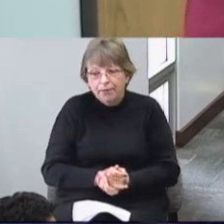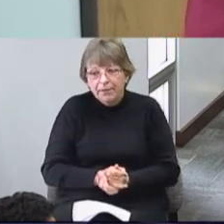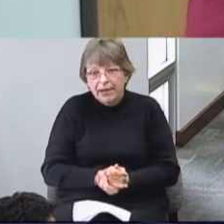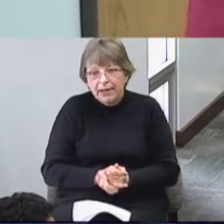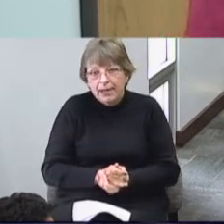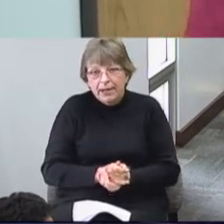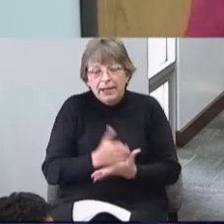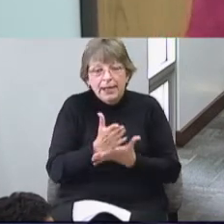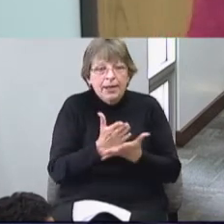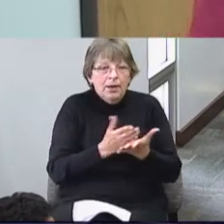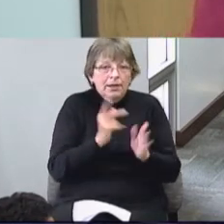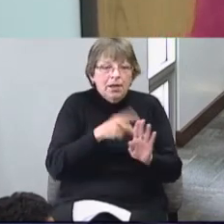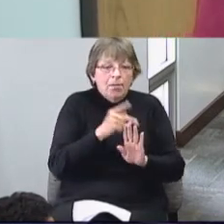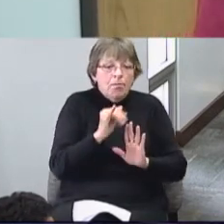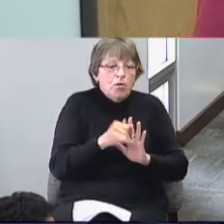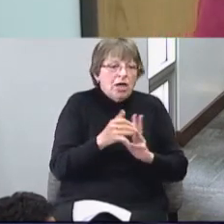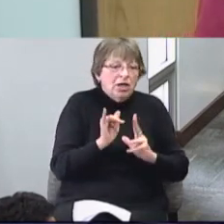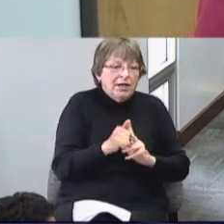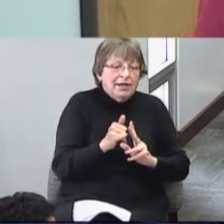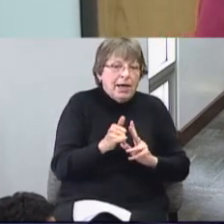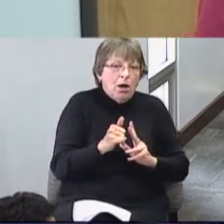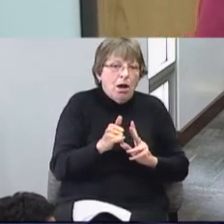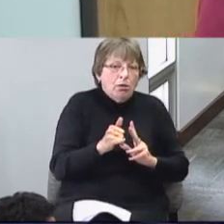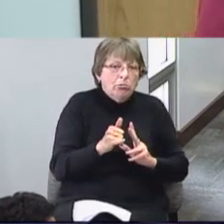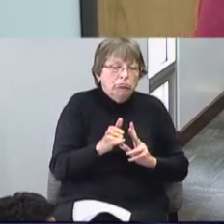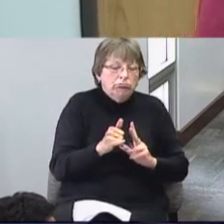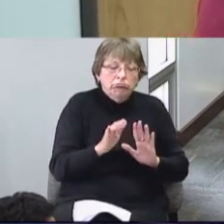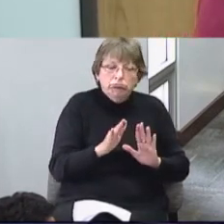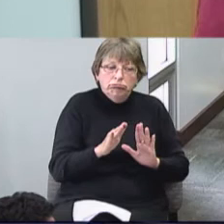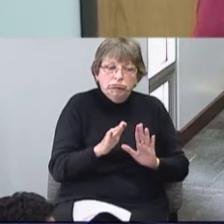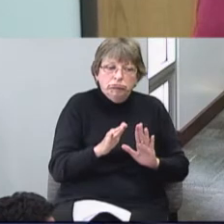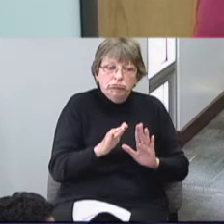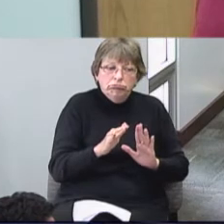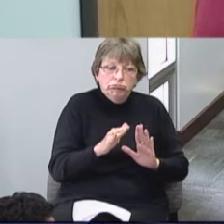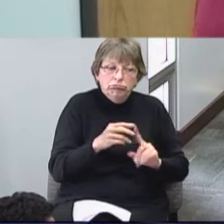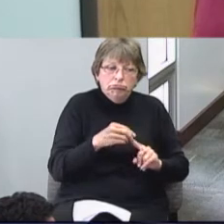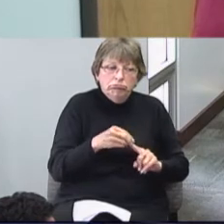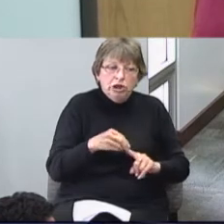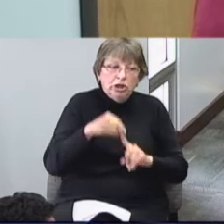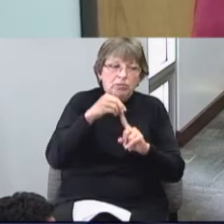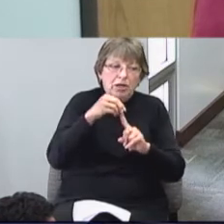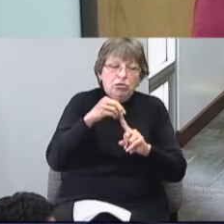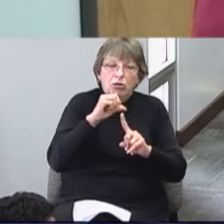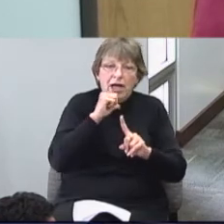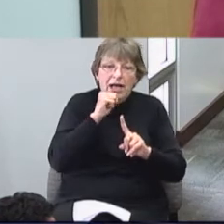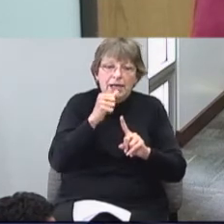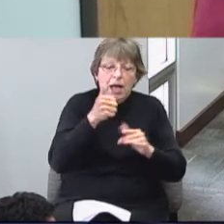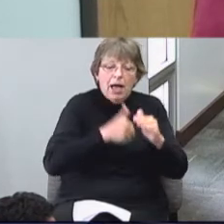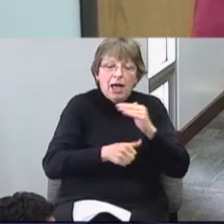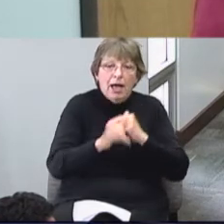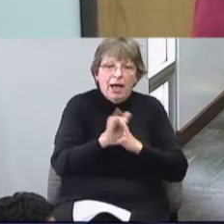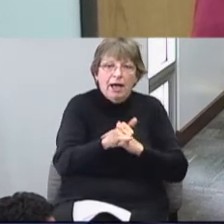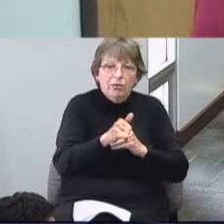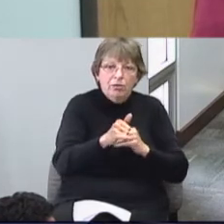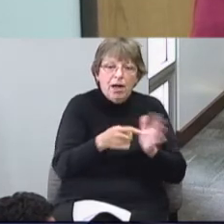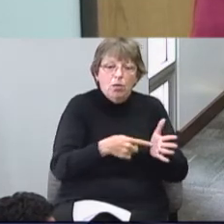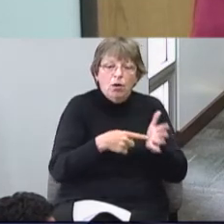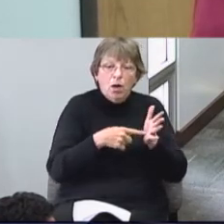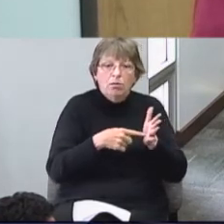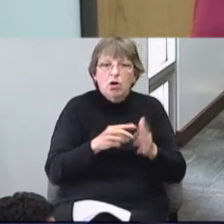are certain types of projects that would be exempt from the percent for art requirement. That includes water